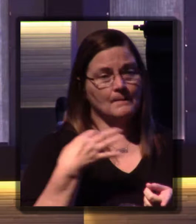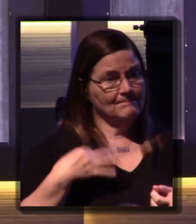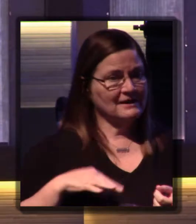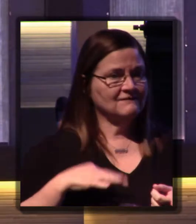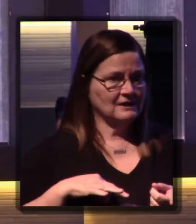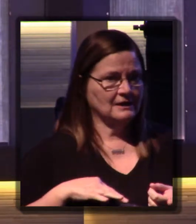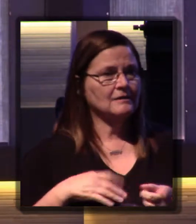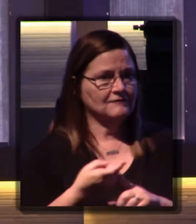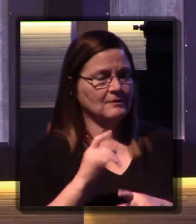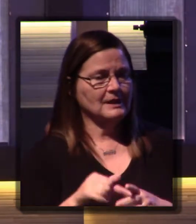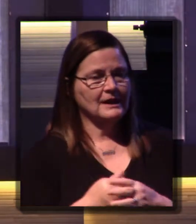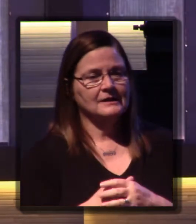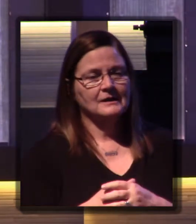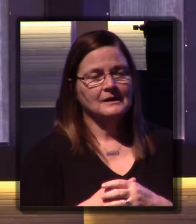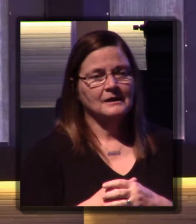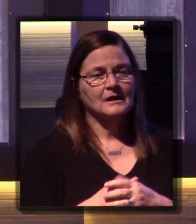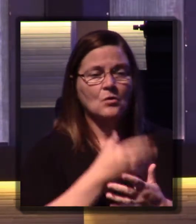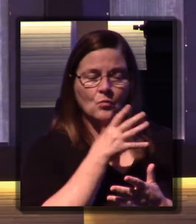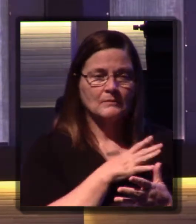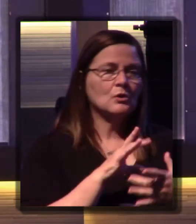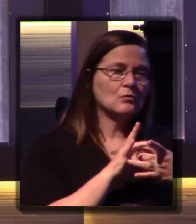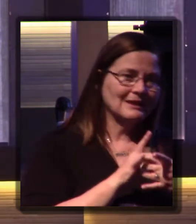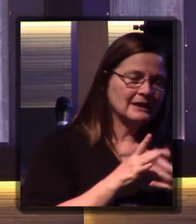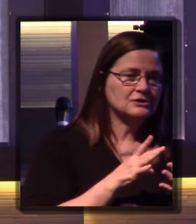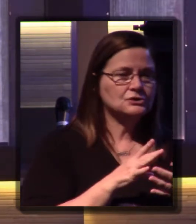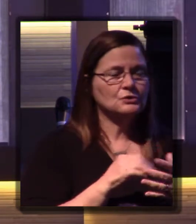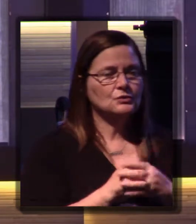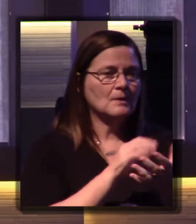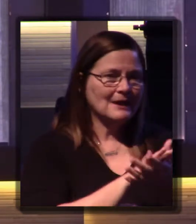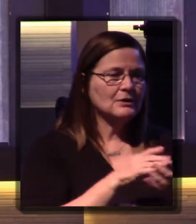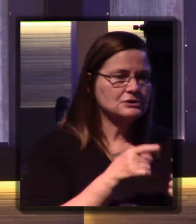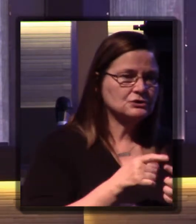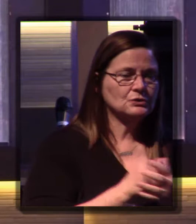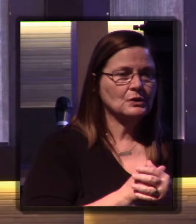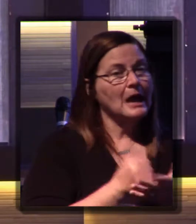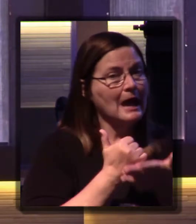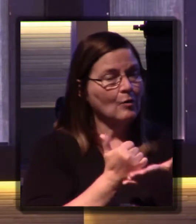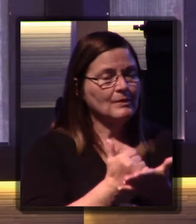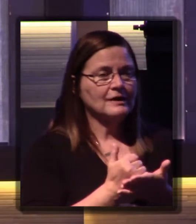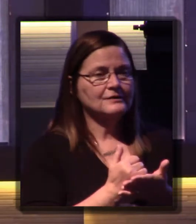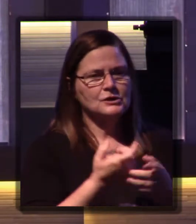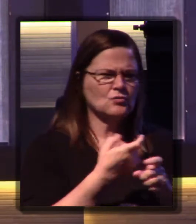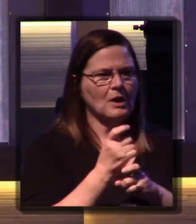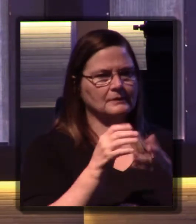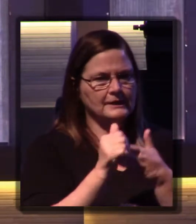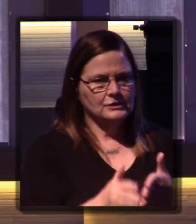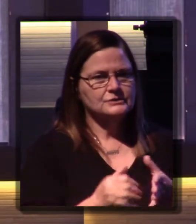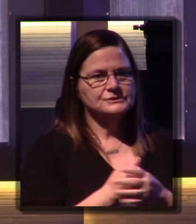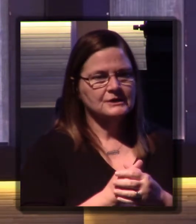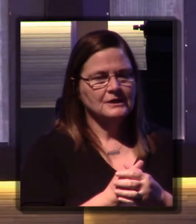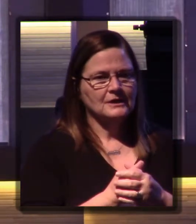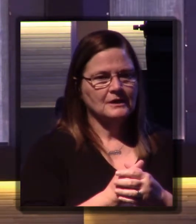You got to get this picture. These are women who are related to, married to, helping the corrupt leaders who